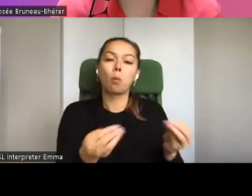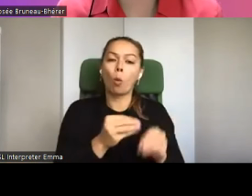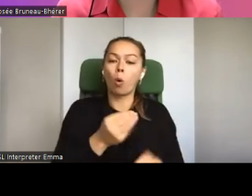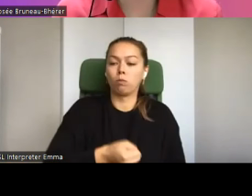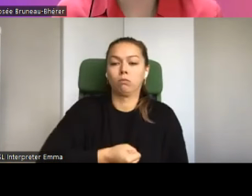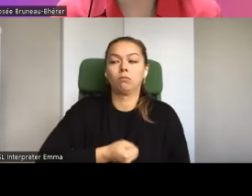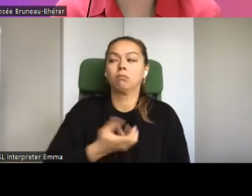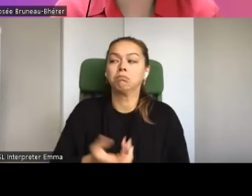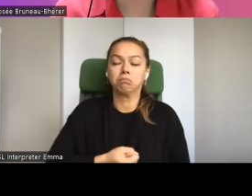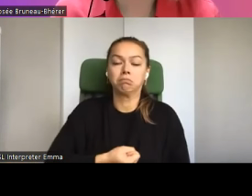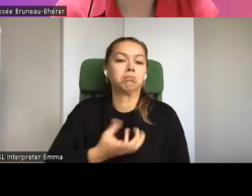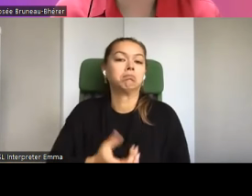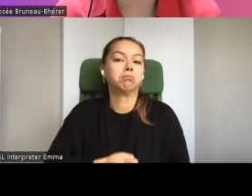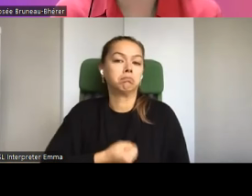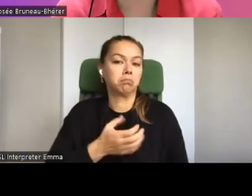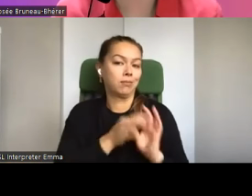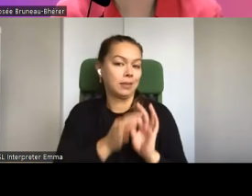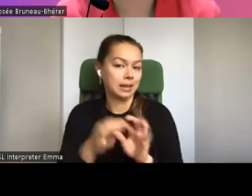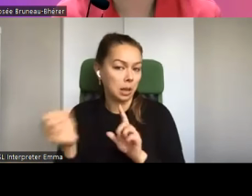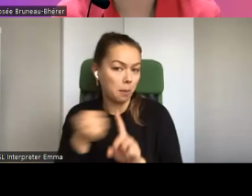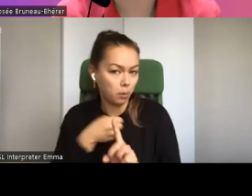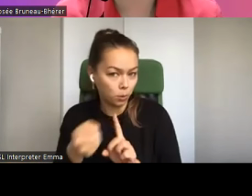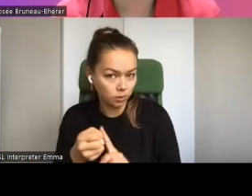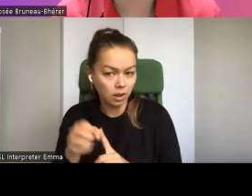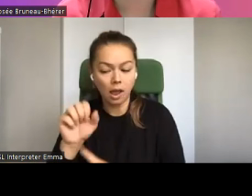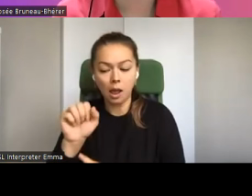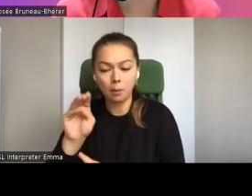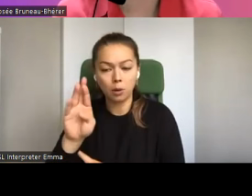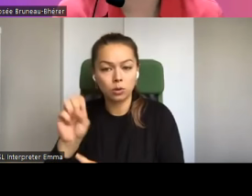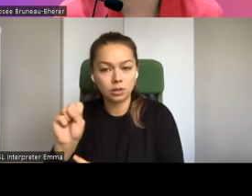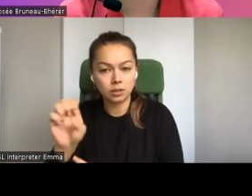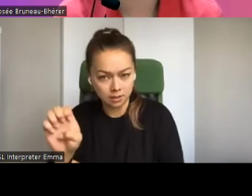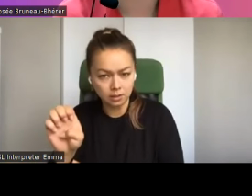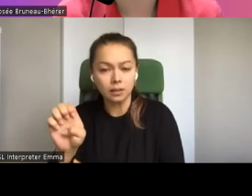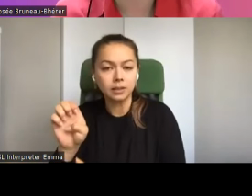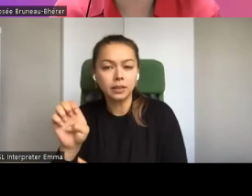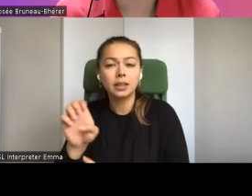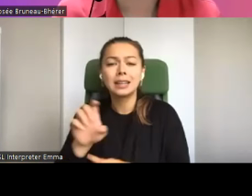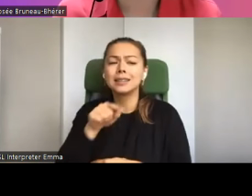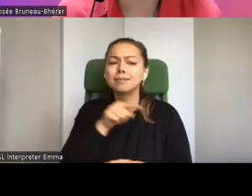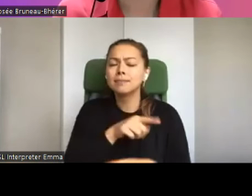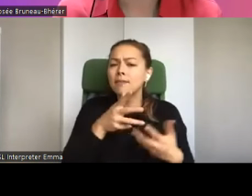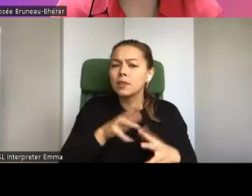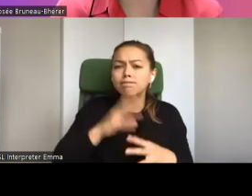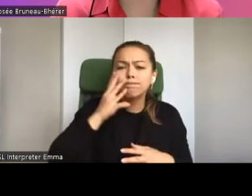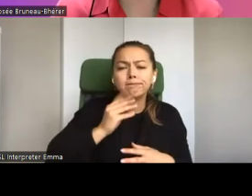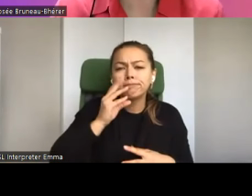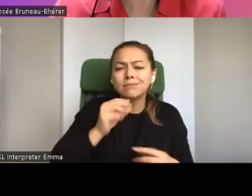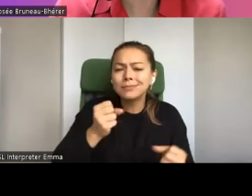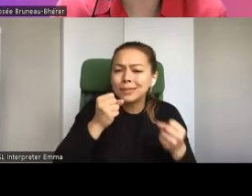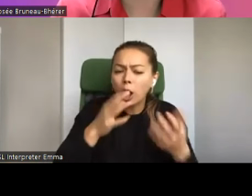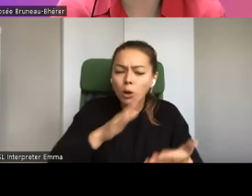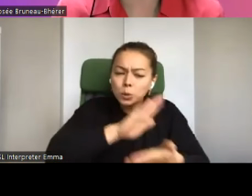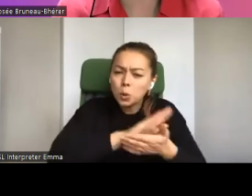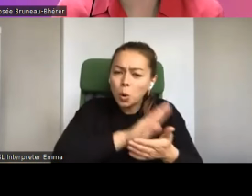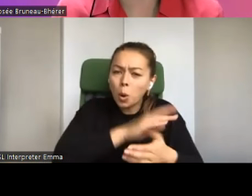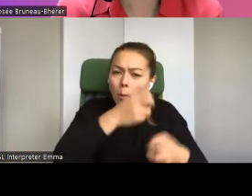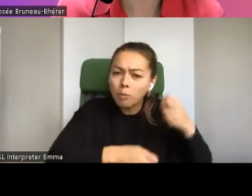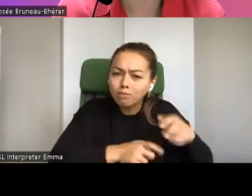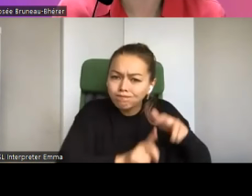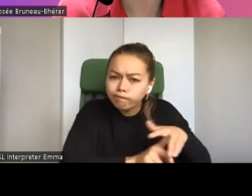a child who's had a lot of school problems and social problems. He's failing in a lot. He's also